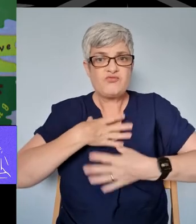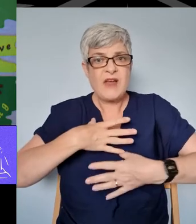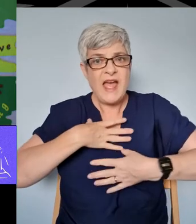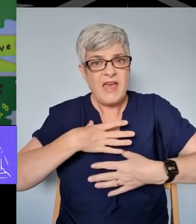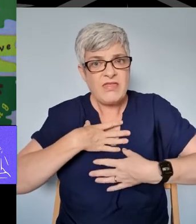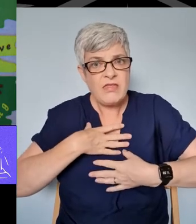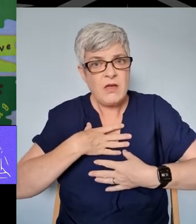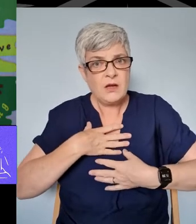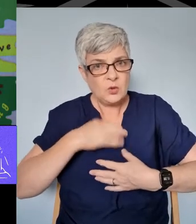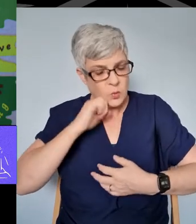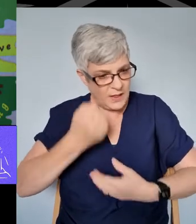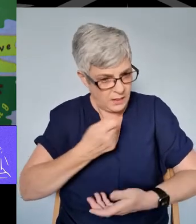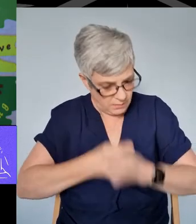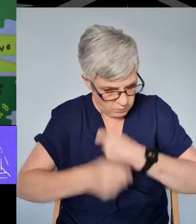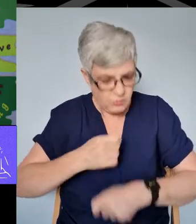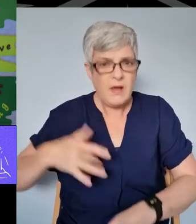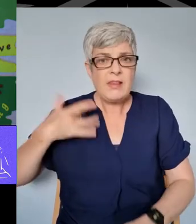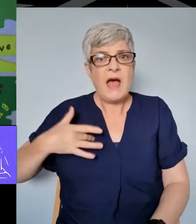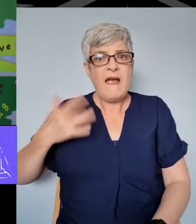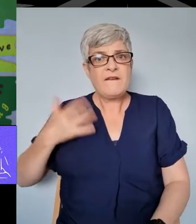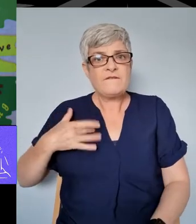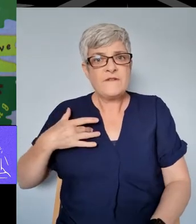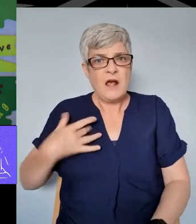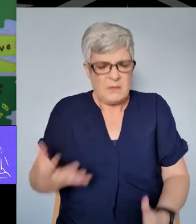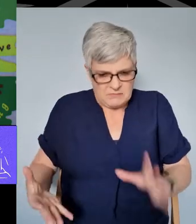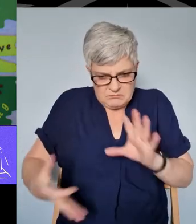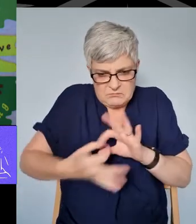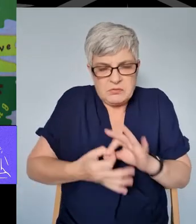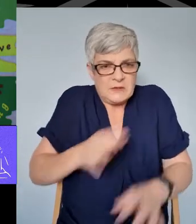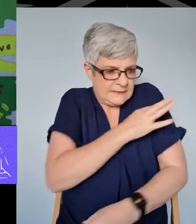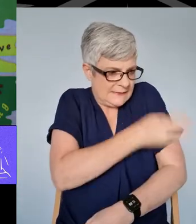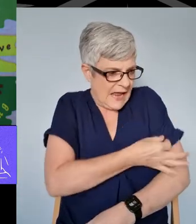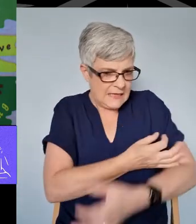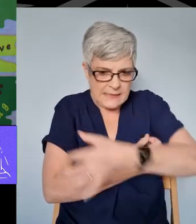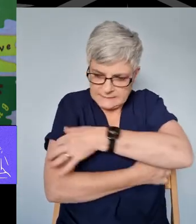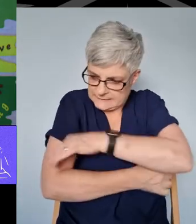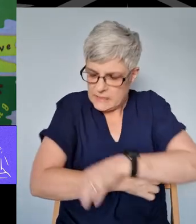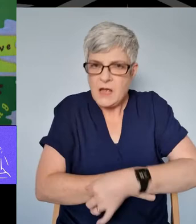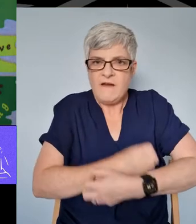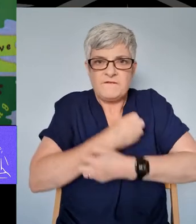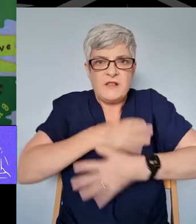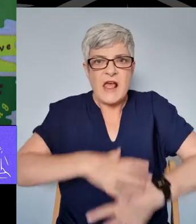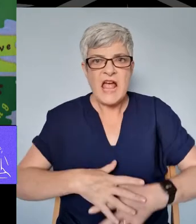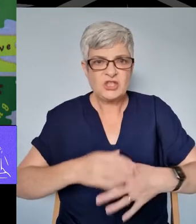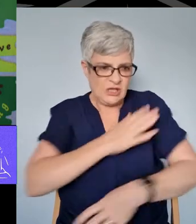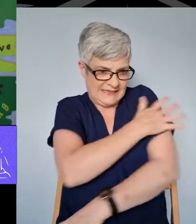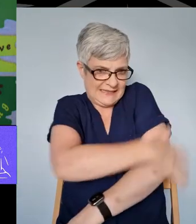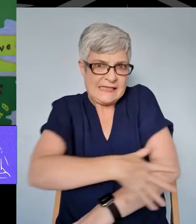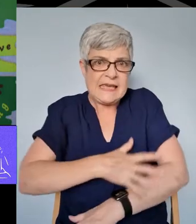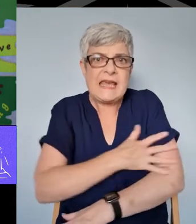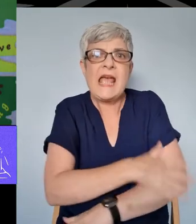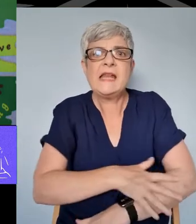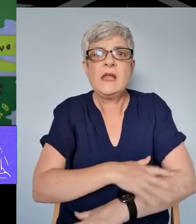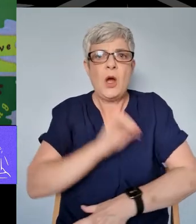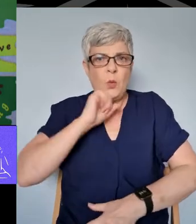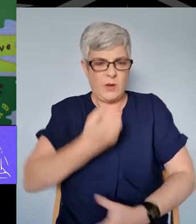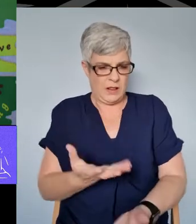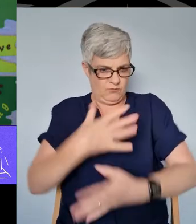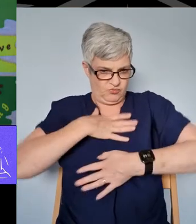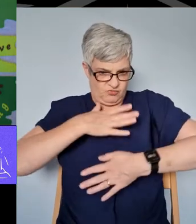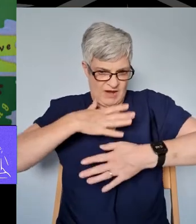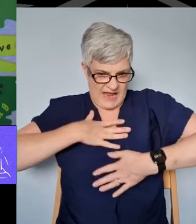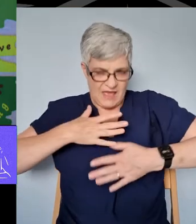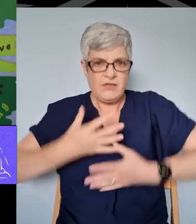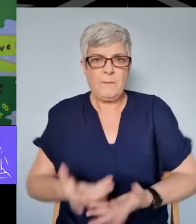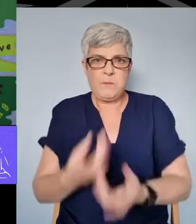you, and you will come to life. I will attach tendons to you and make flesh come upon you and cover you with skin. I will put breath in you, and